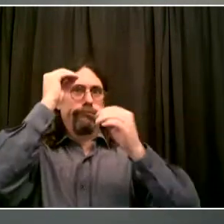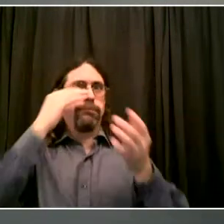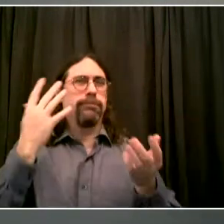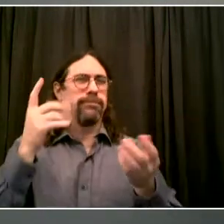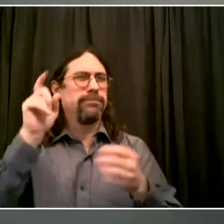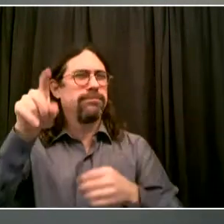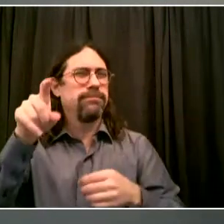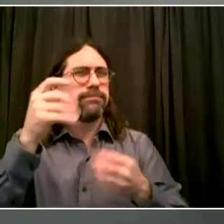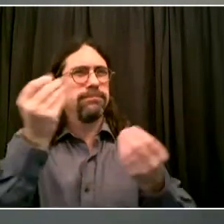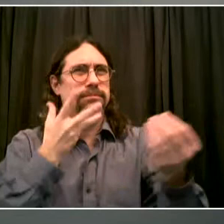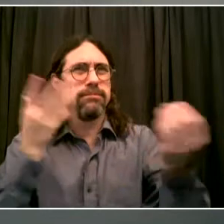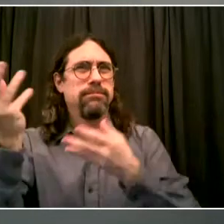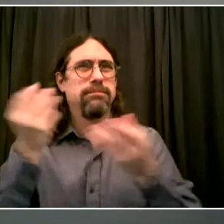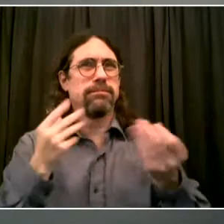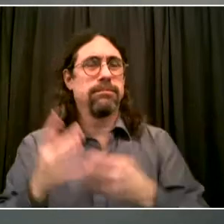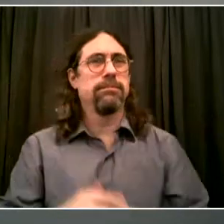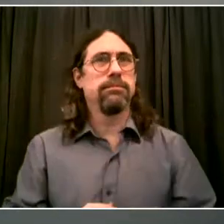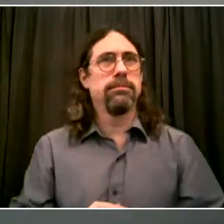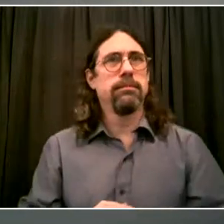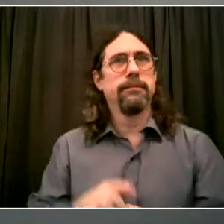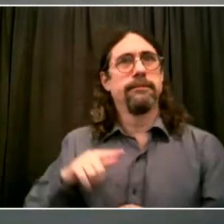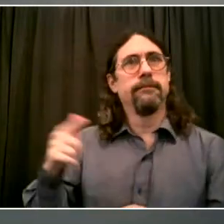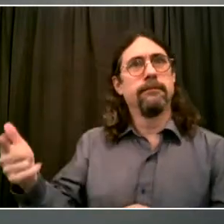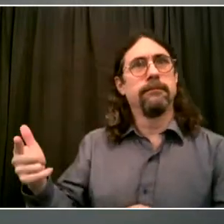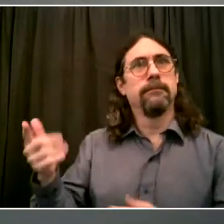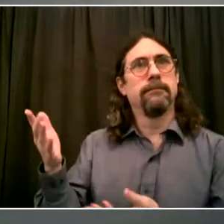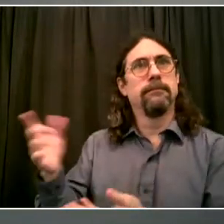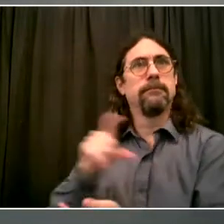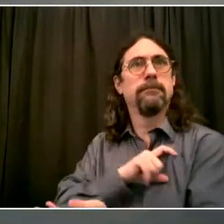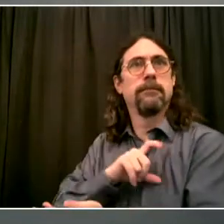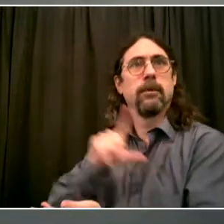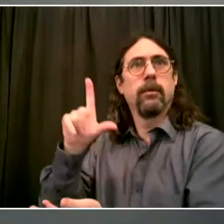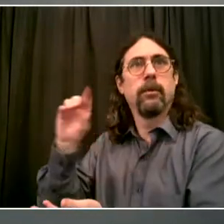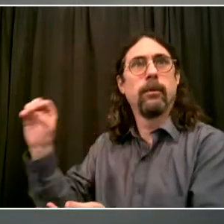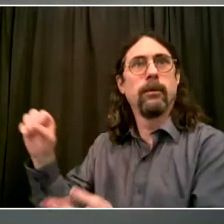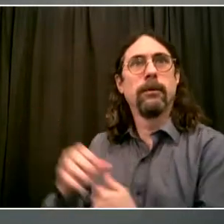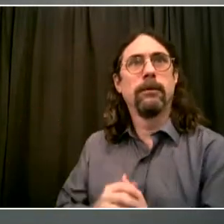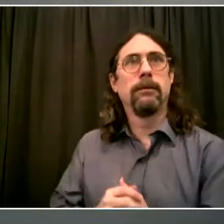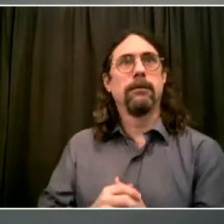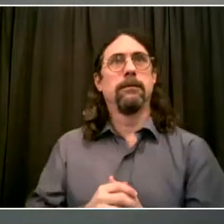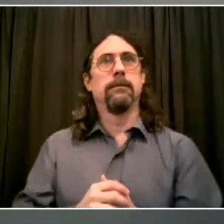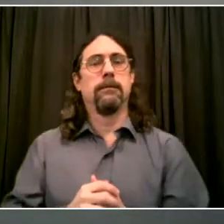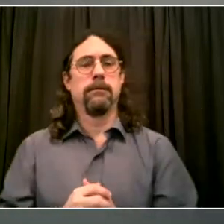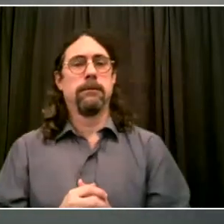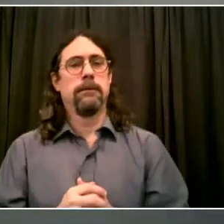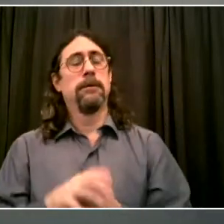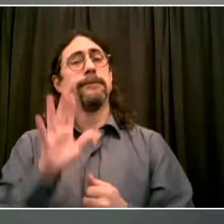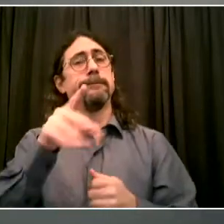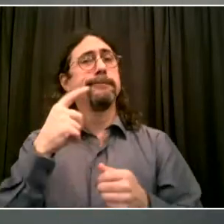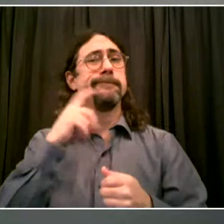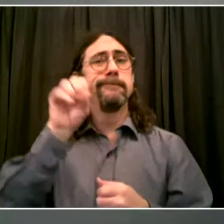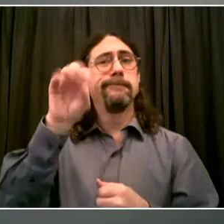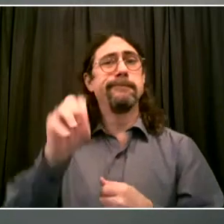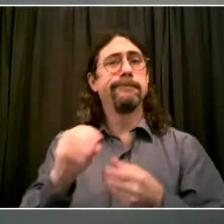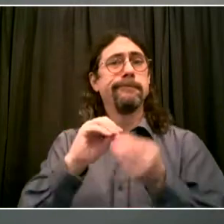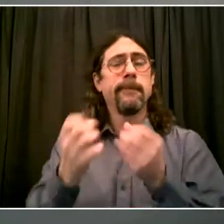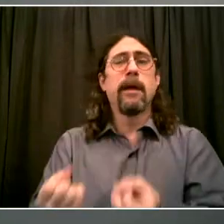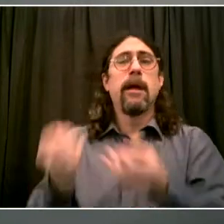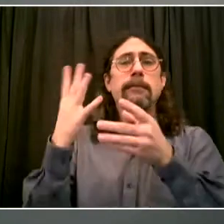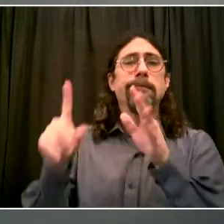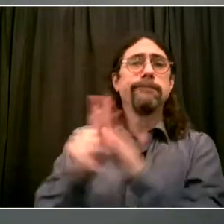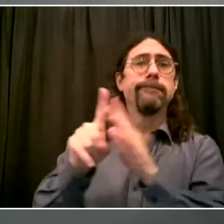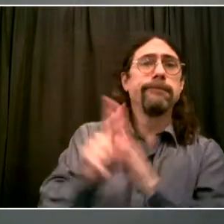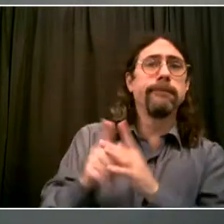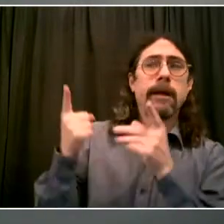underreported. We had an incident last year where a man was a victim of a hate crime, and when he finally reported